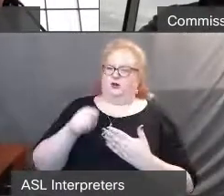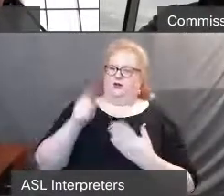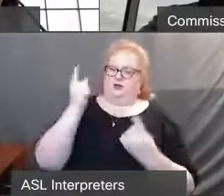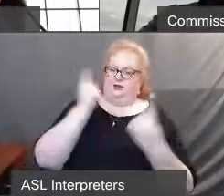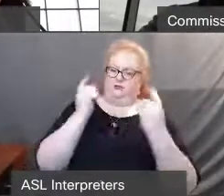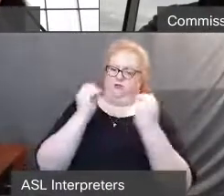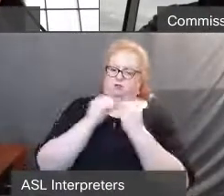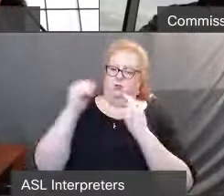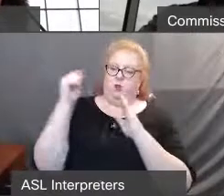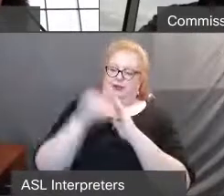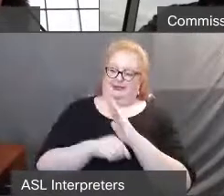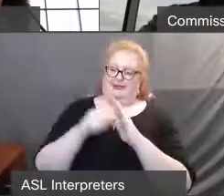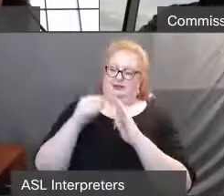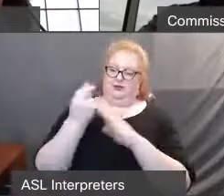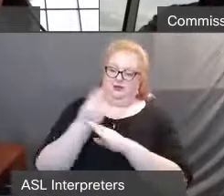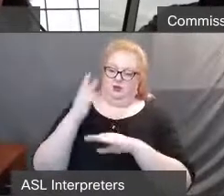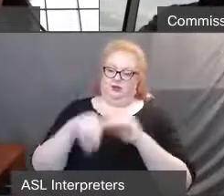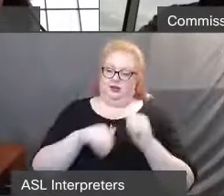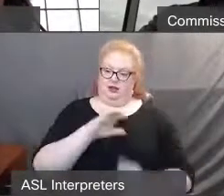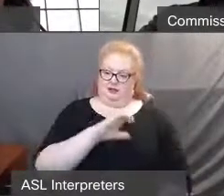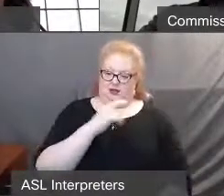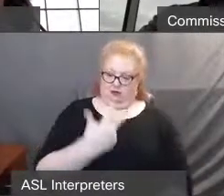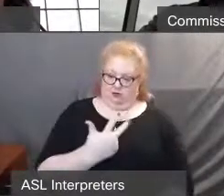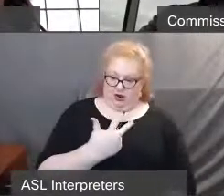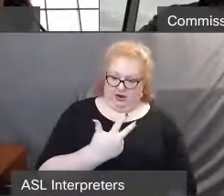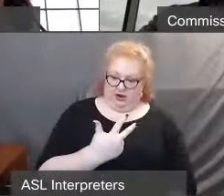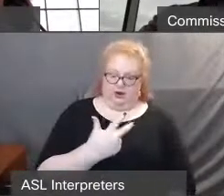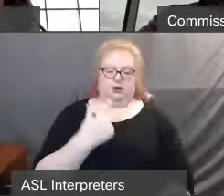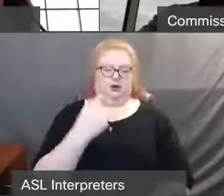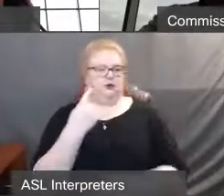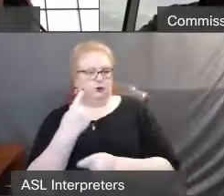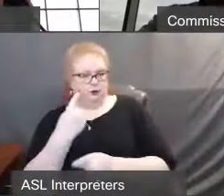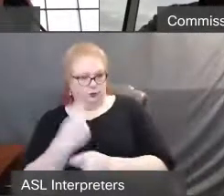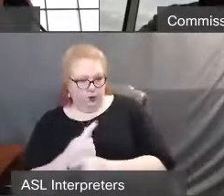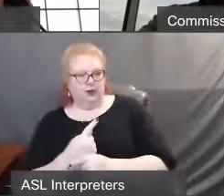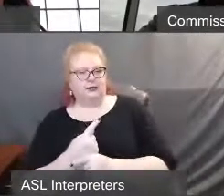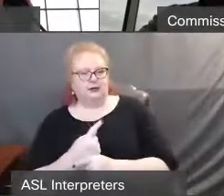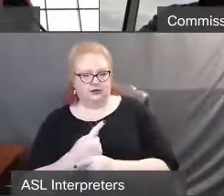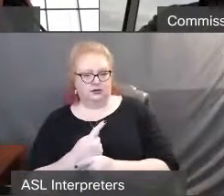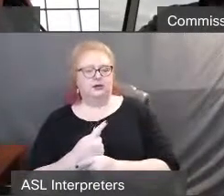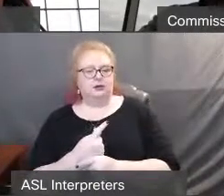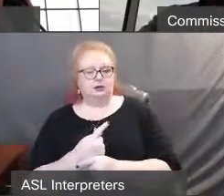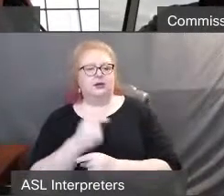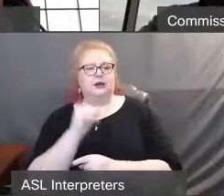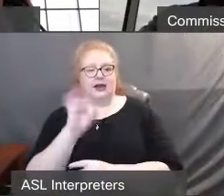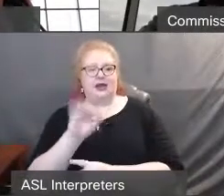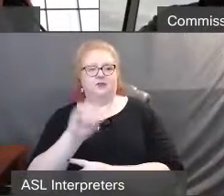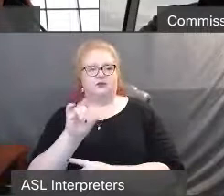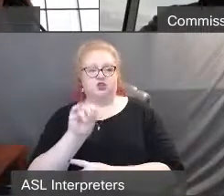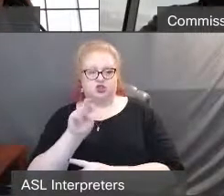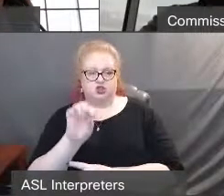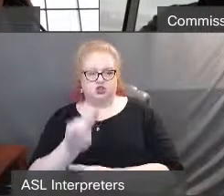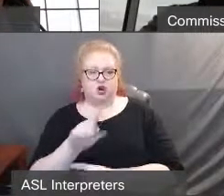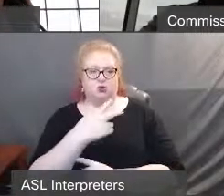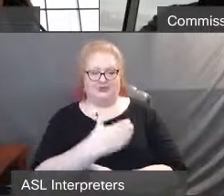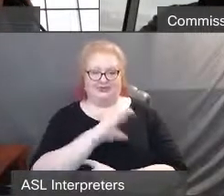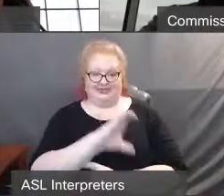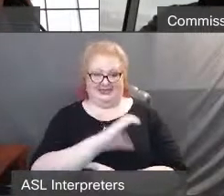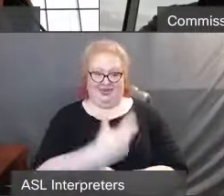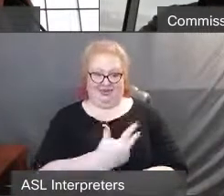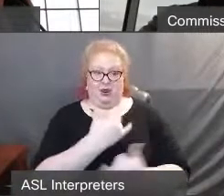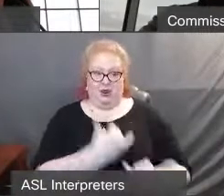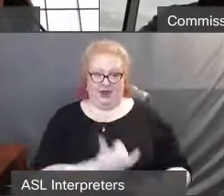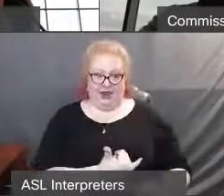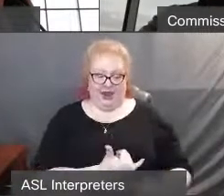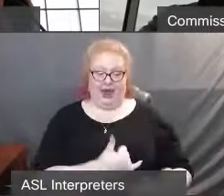intensive use than C3? Correct. That would be a Which is what permitted it's known C3 right C4 now. use. So it